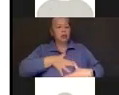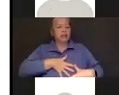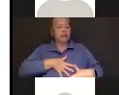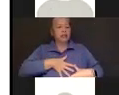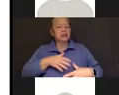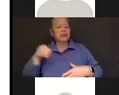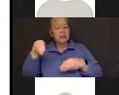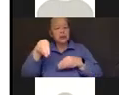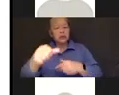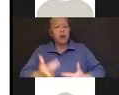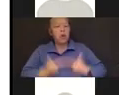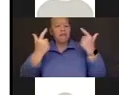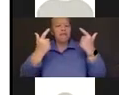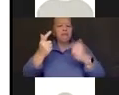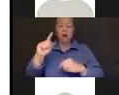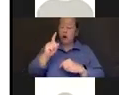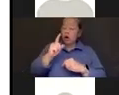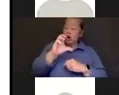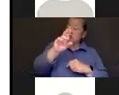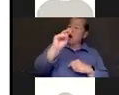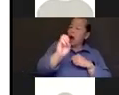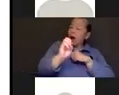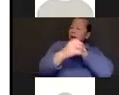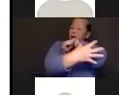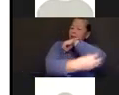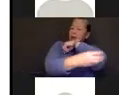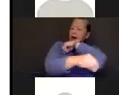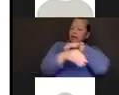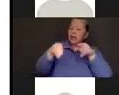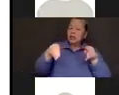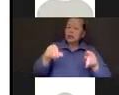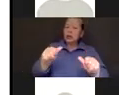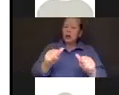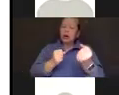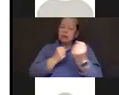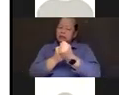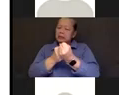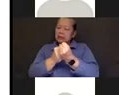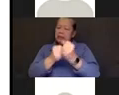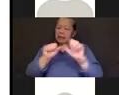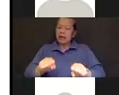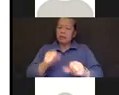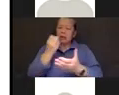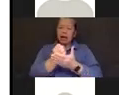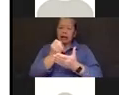life. Where there is crime and poverty, a sustainable economic infrastructure.